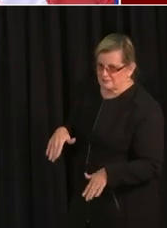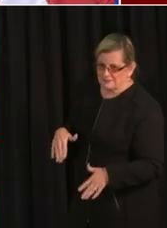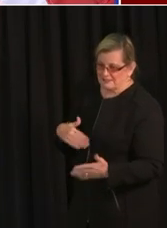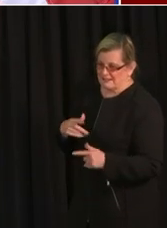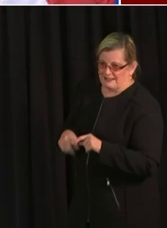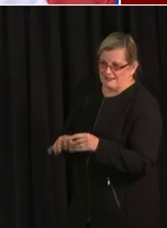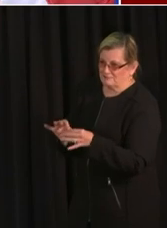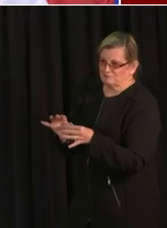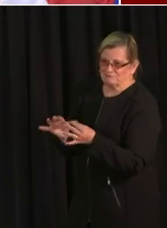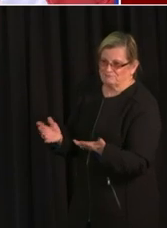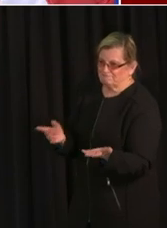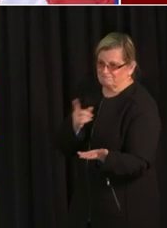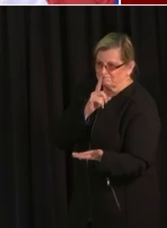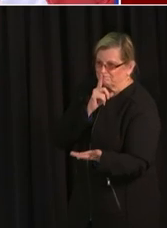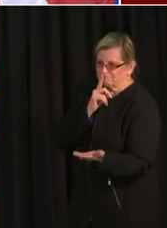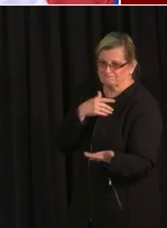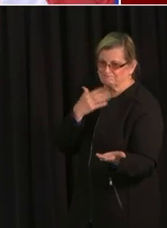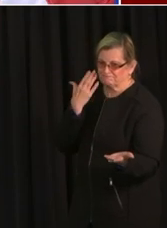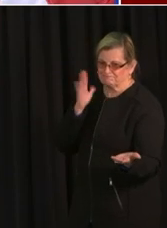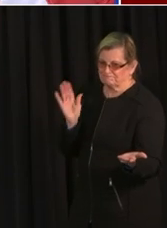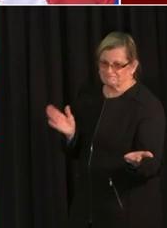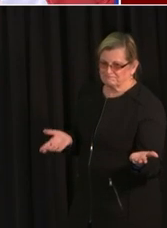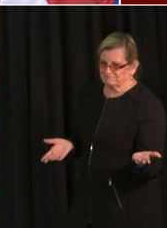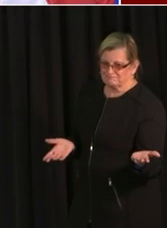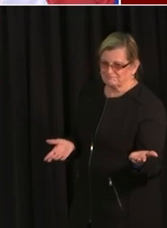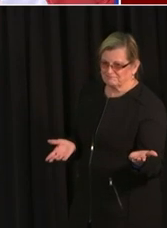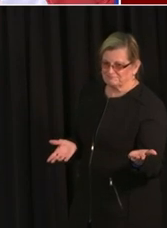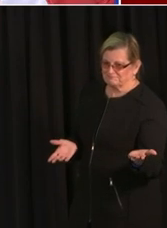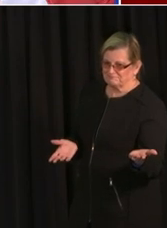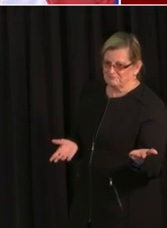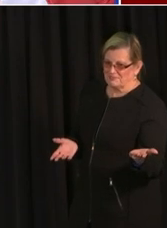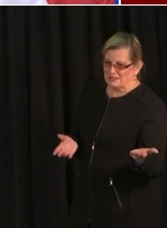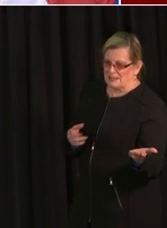than I think that he